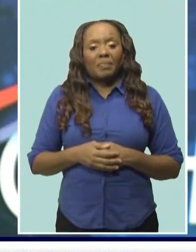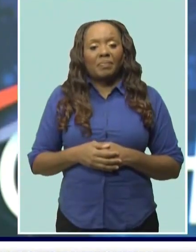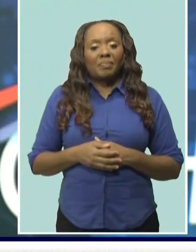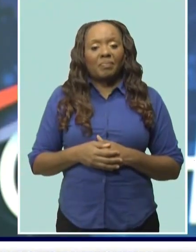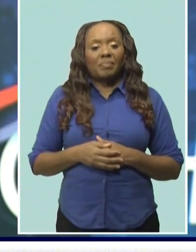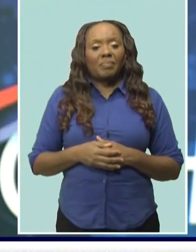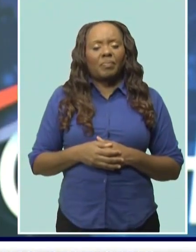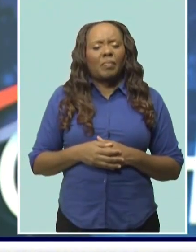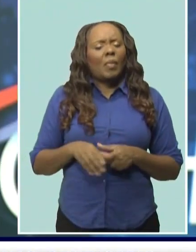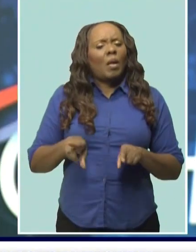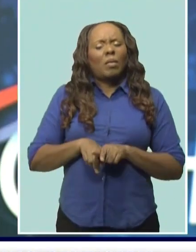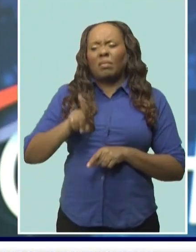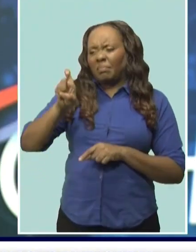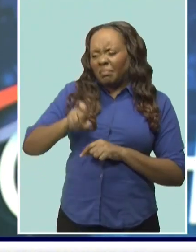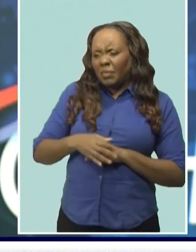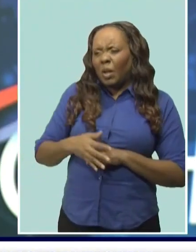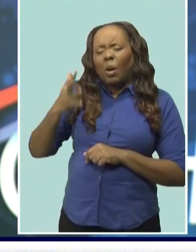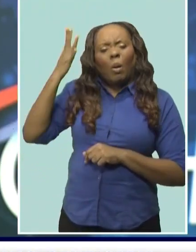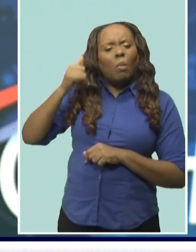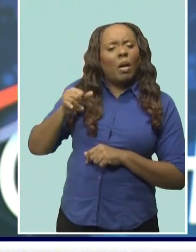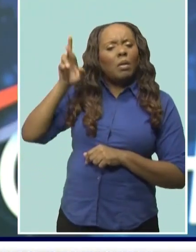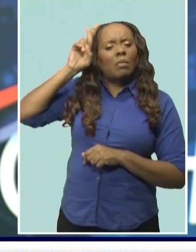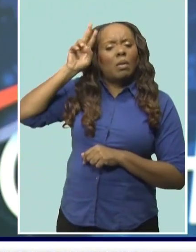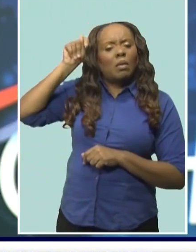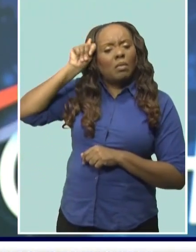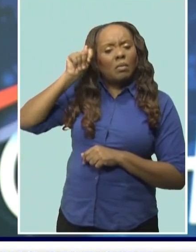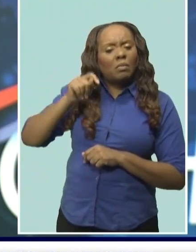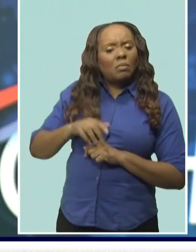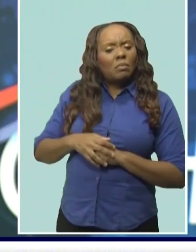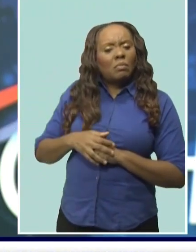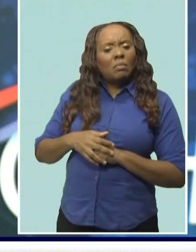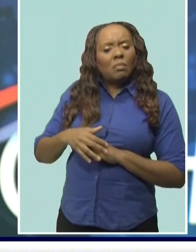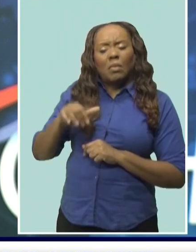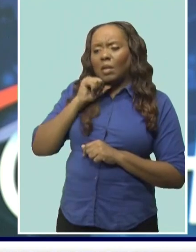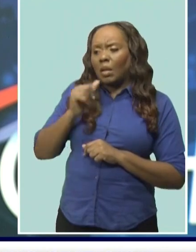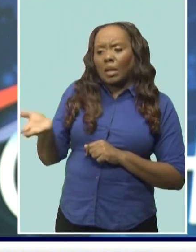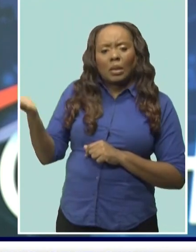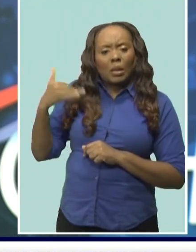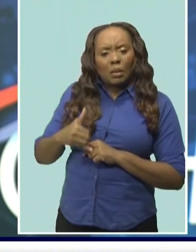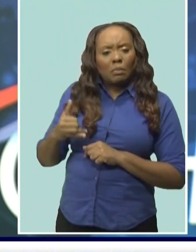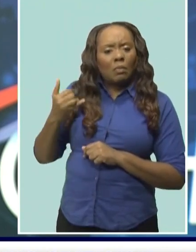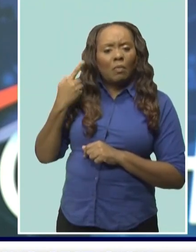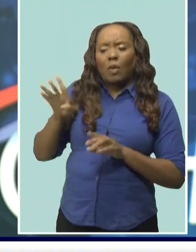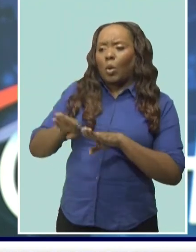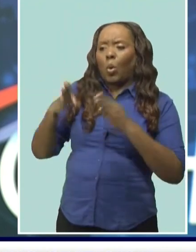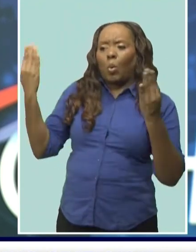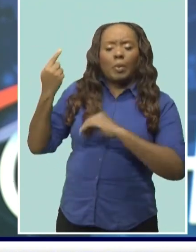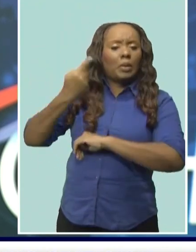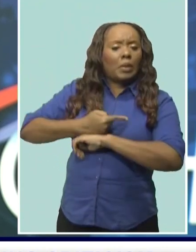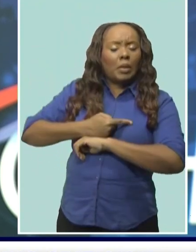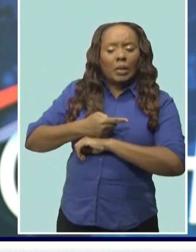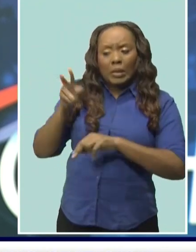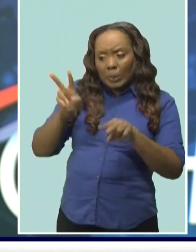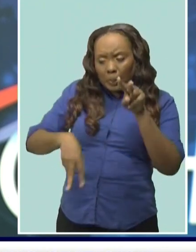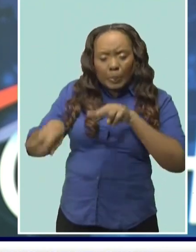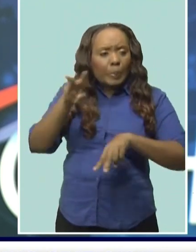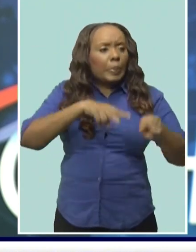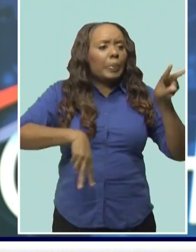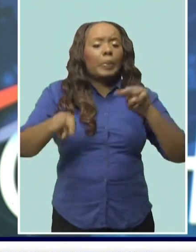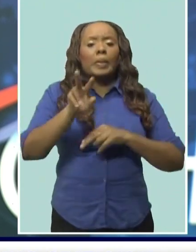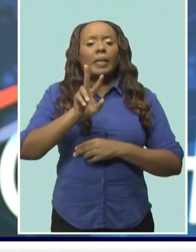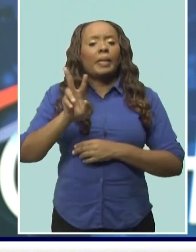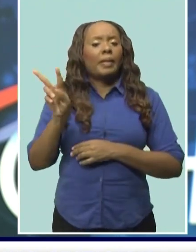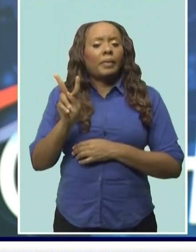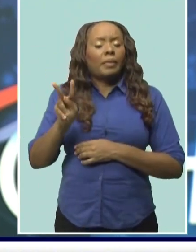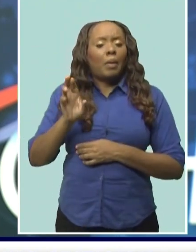Mr. Abrams also queried why the opposition leader did not make use of the open day and a town hall meeting at Kensington Oval to pose any questions he